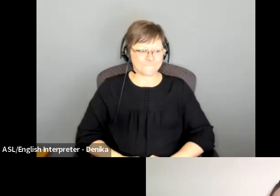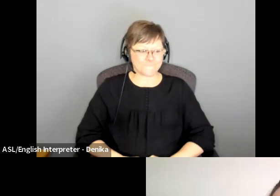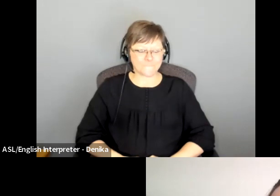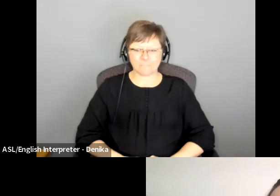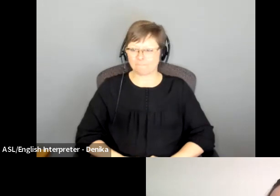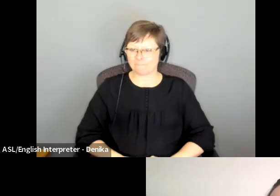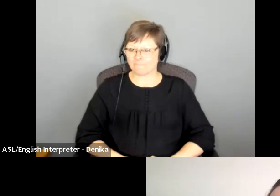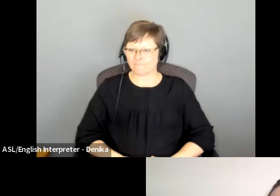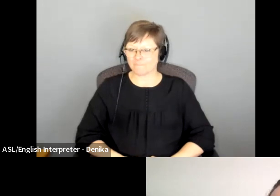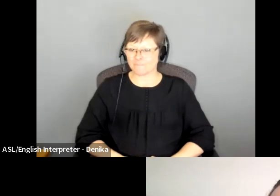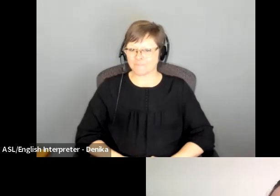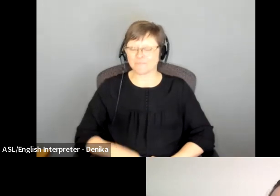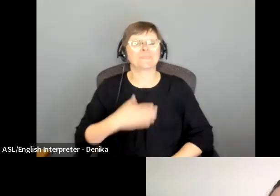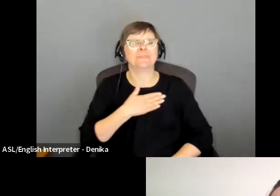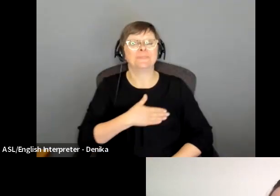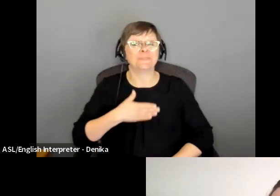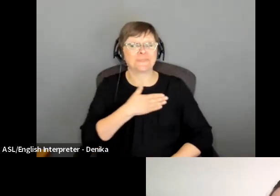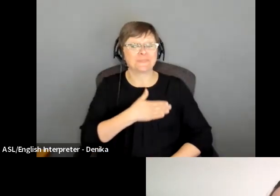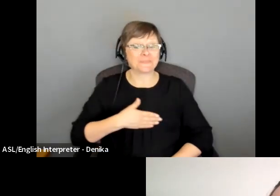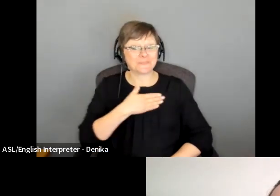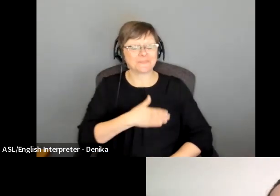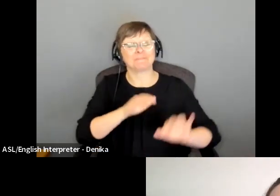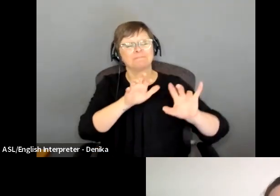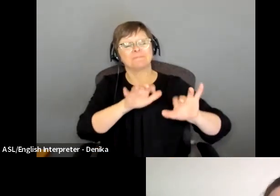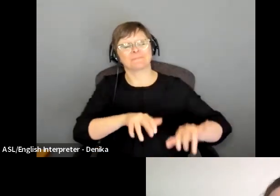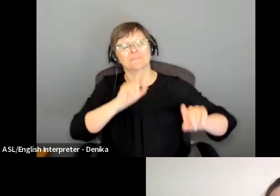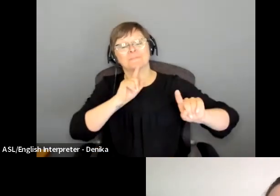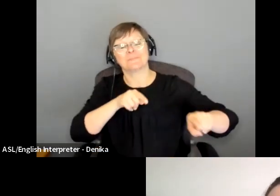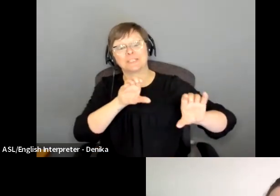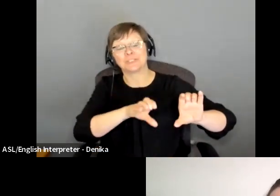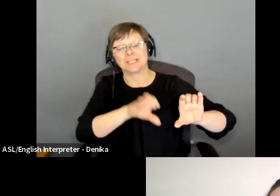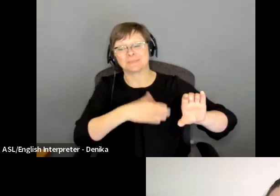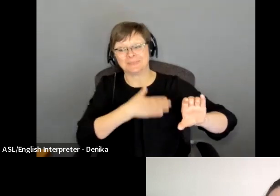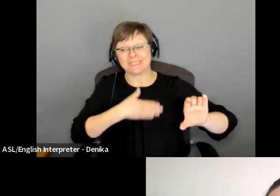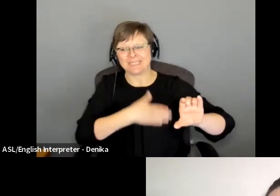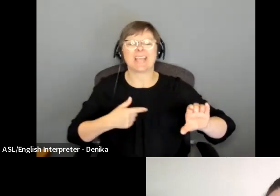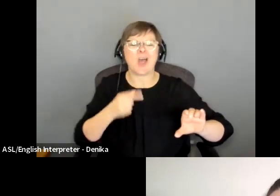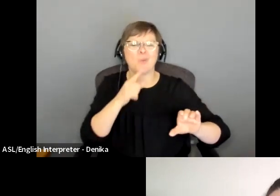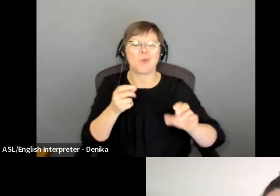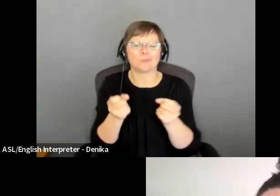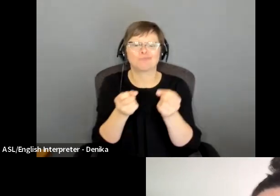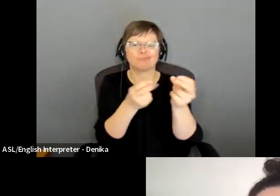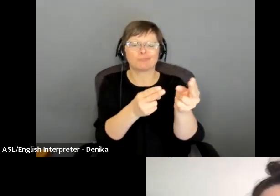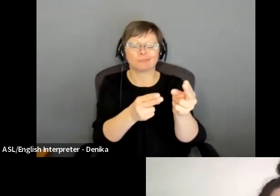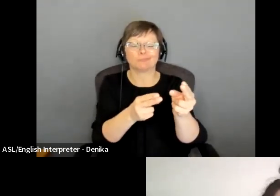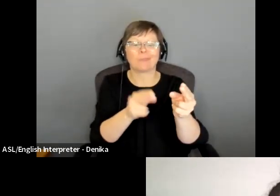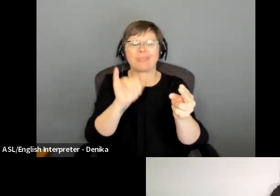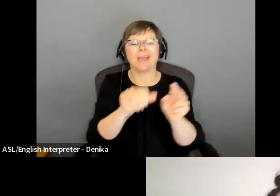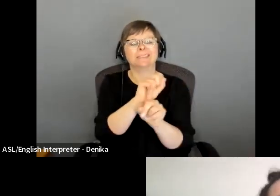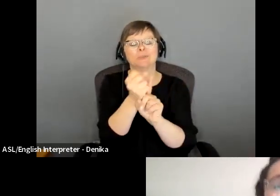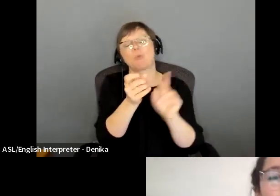Please feel free to put your responses into the chat. I will put the scenario into the chat.